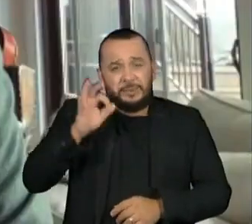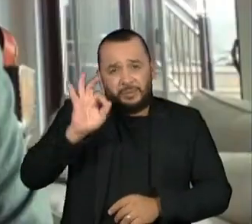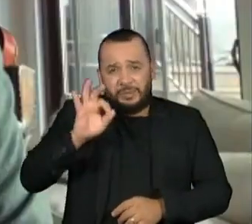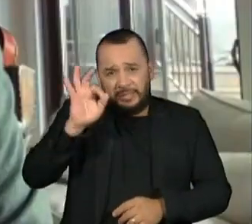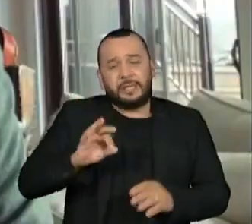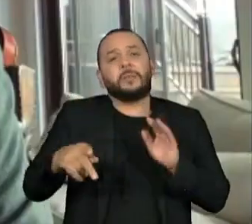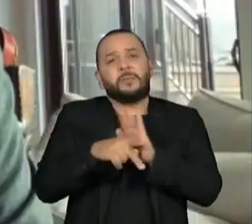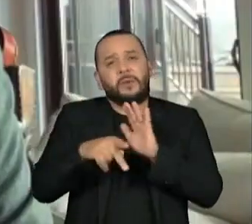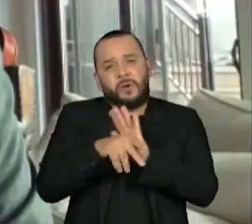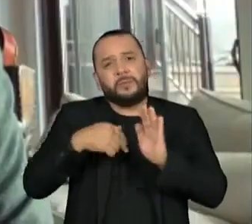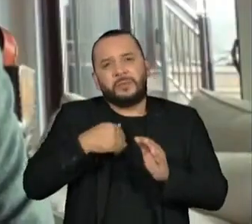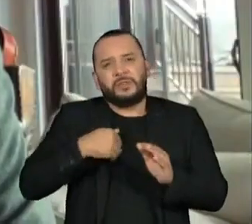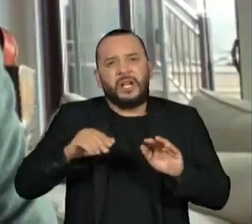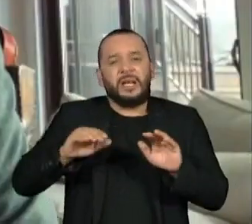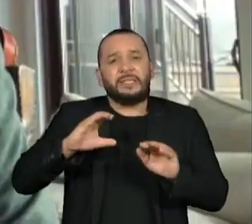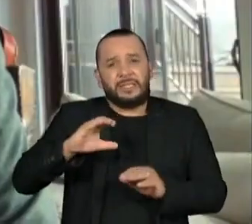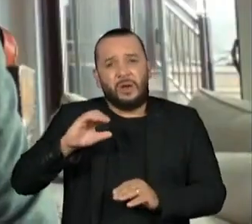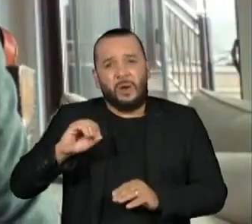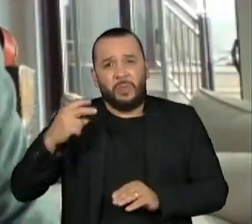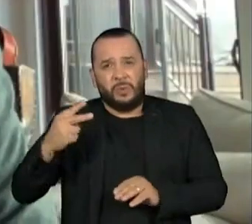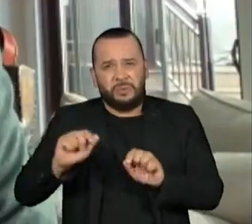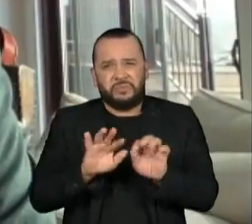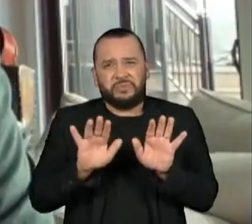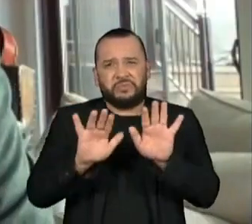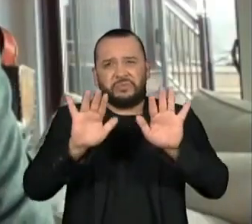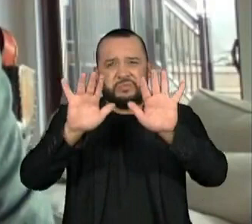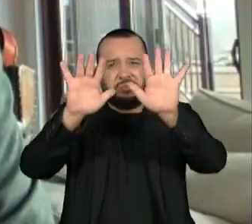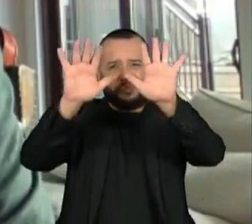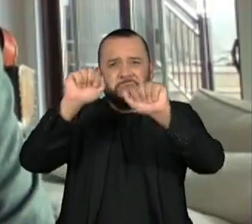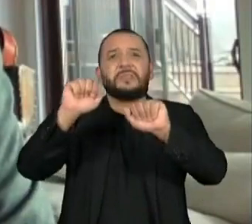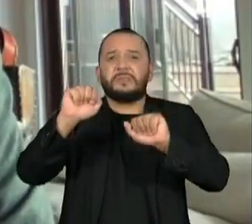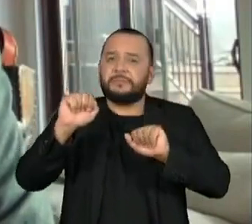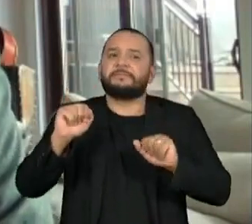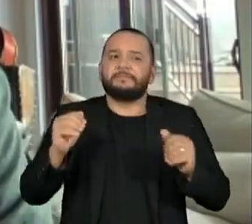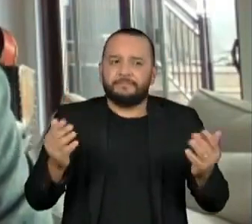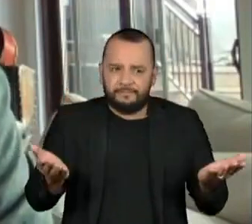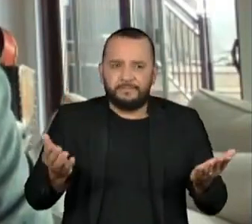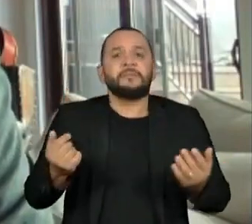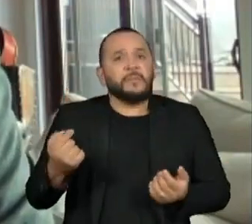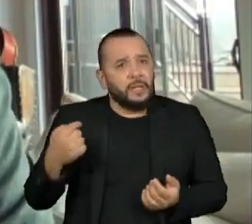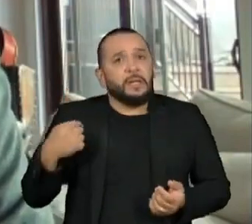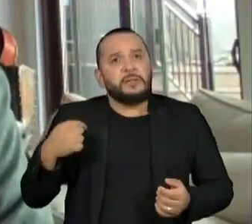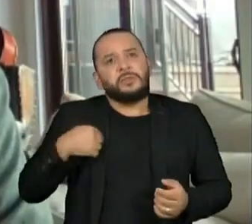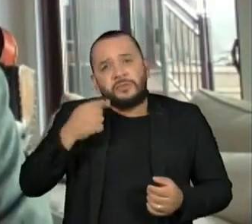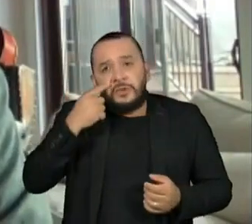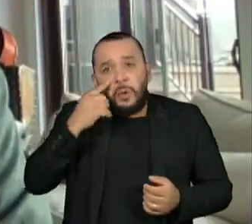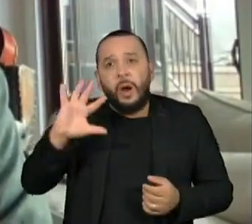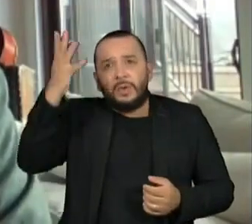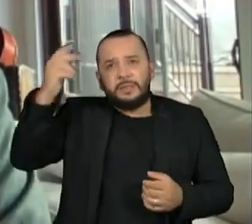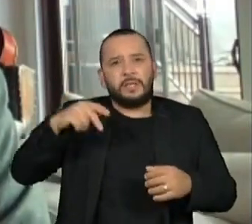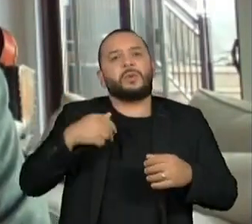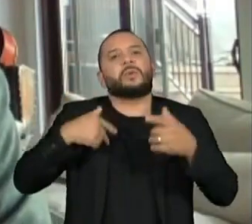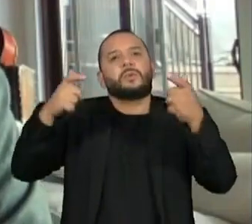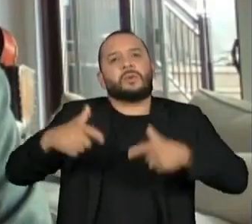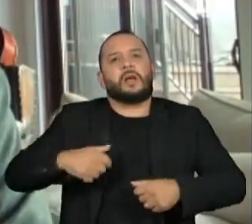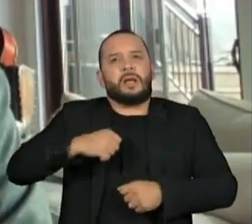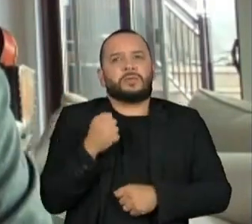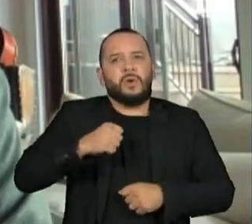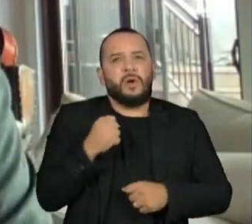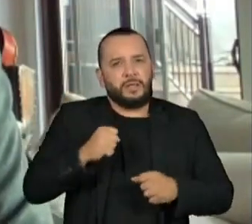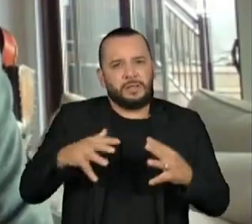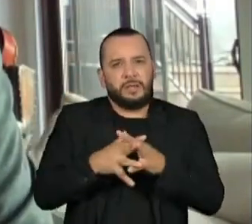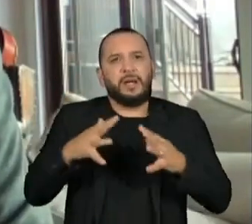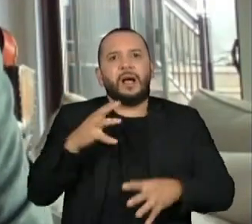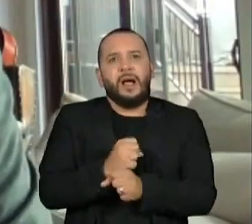So we have a problem and we lack a solution to it. What is happening in Glasgow, of course, does not